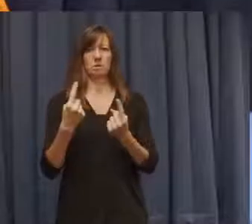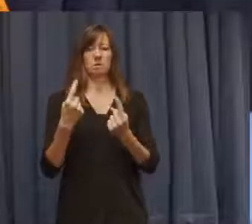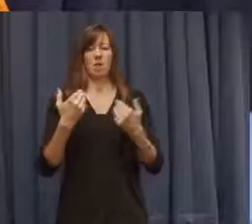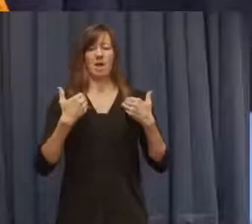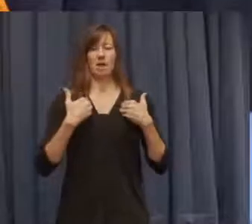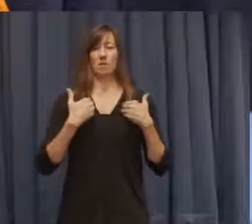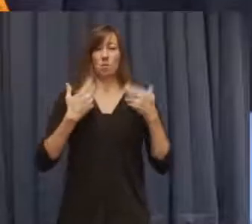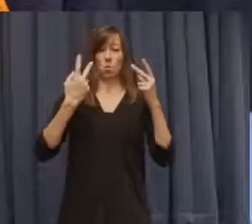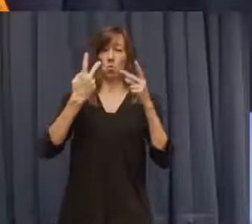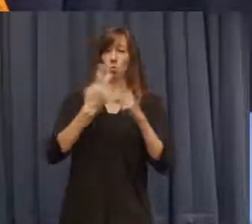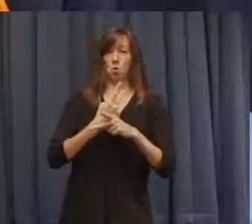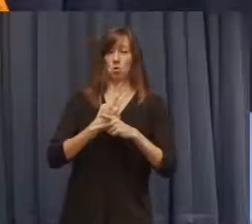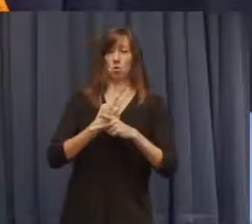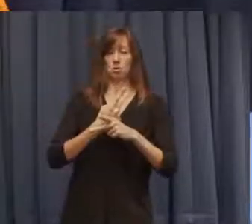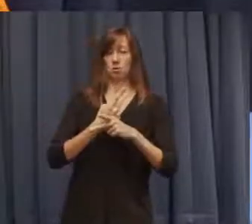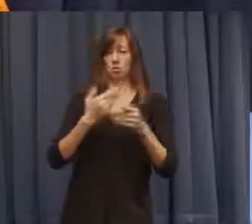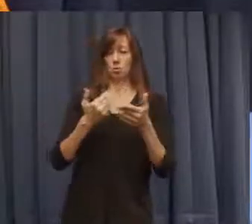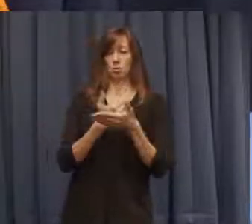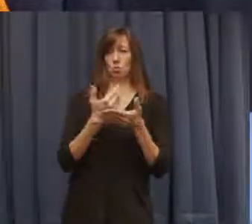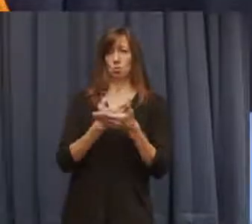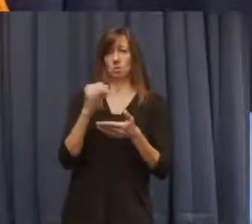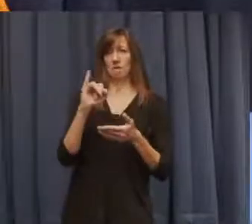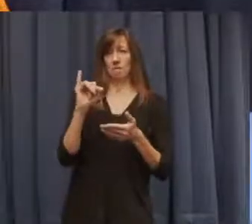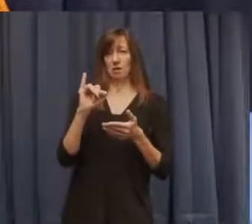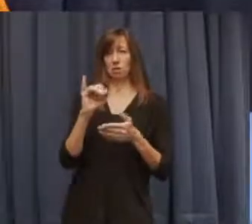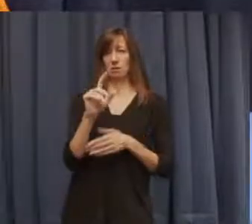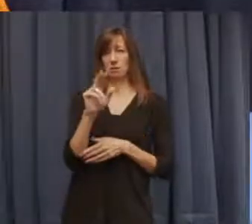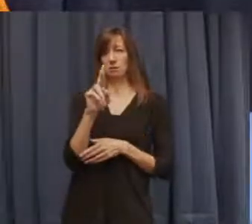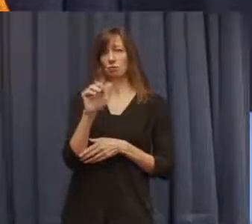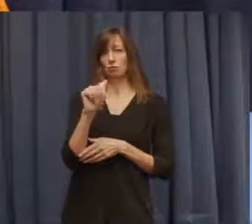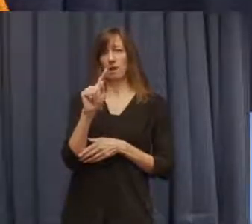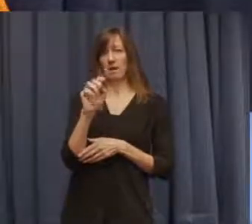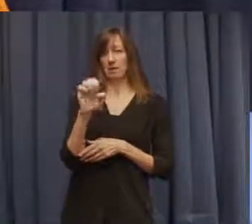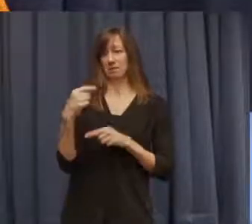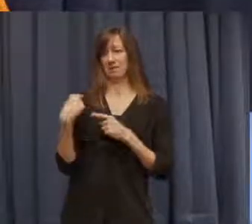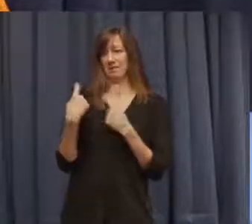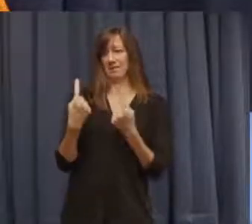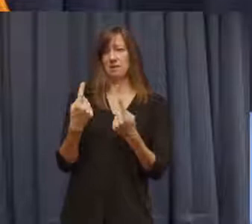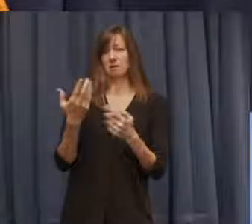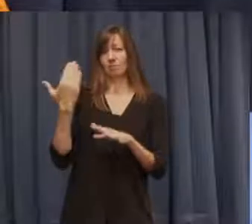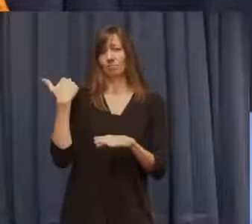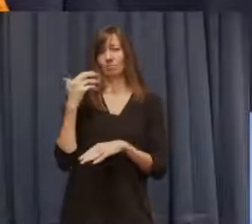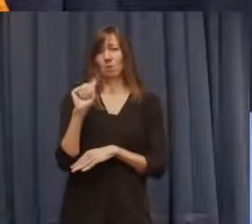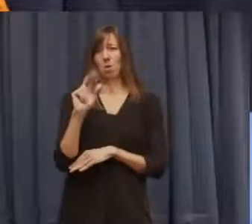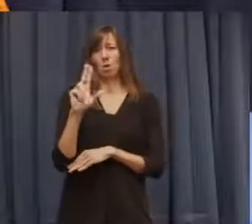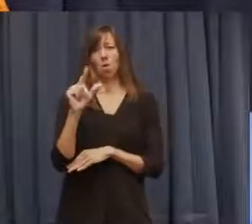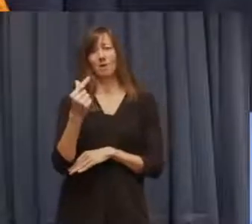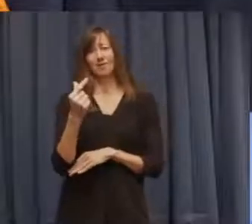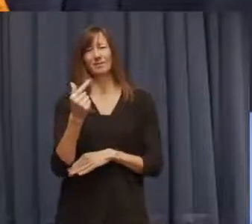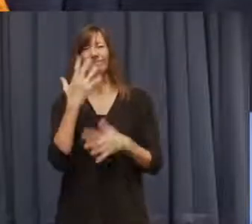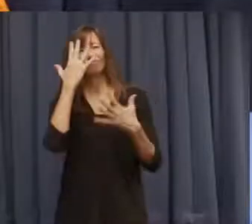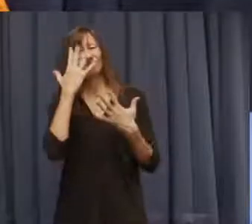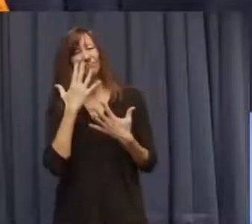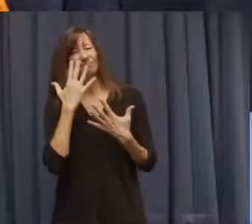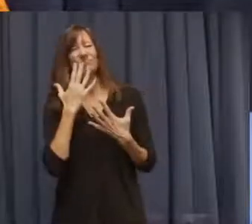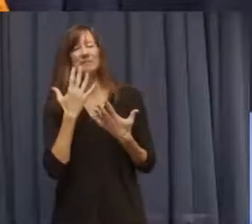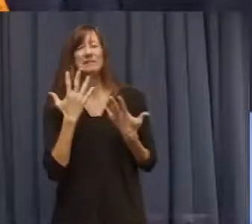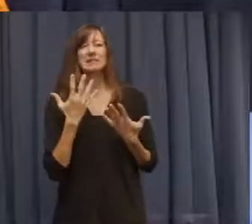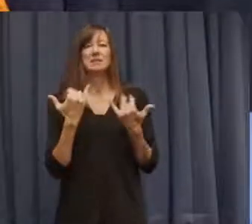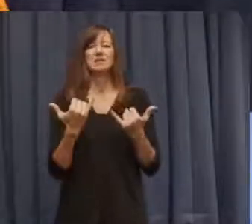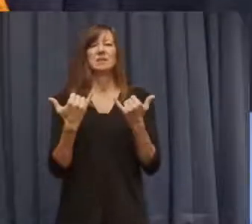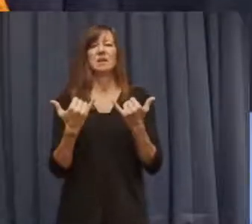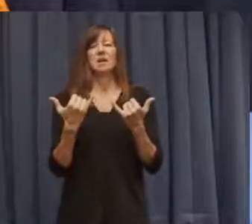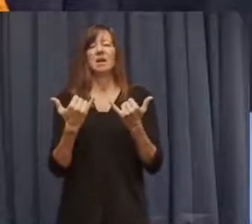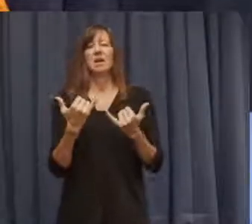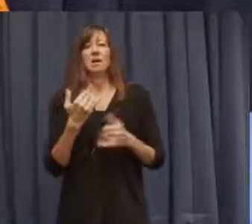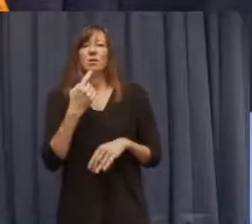rate. The worst we've had since August. So unfortunately, we are seeing right now a